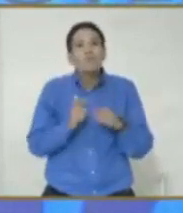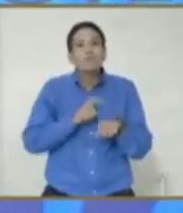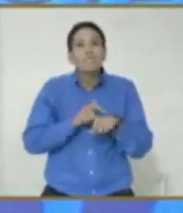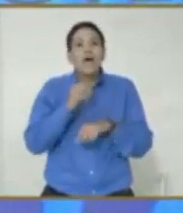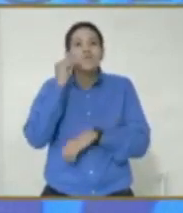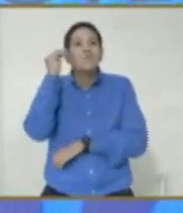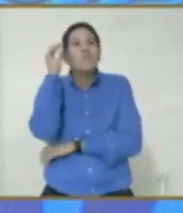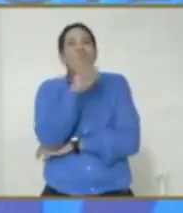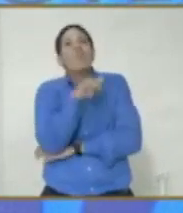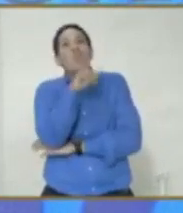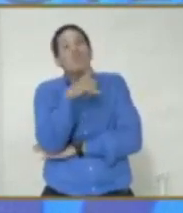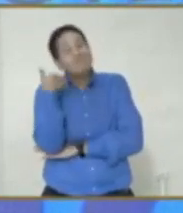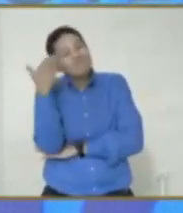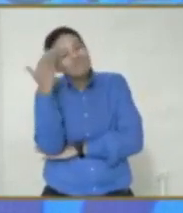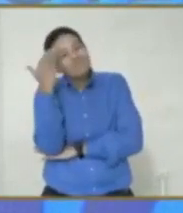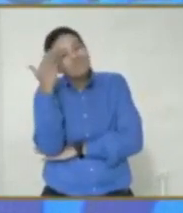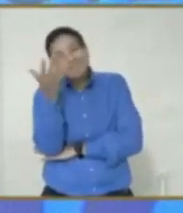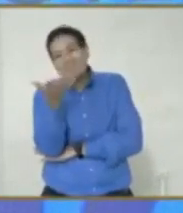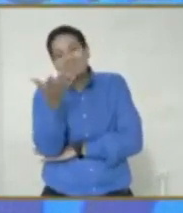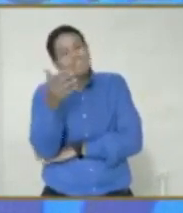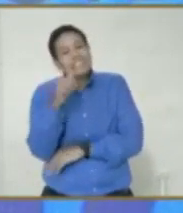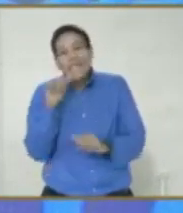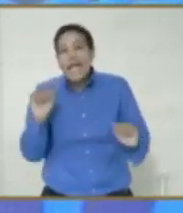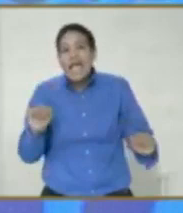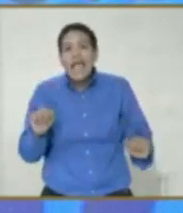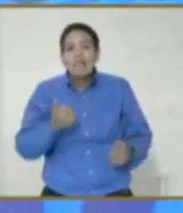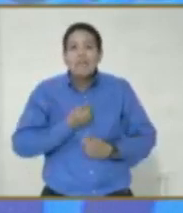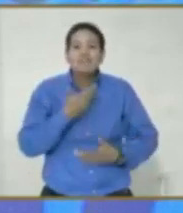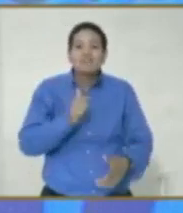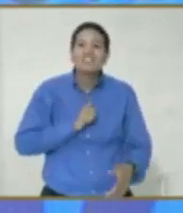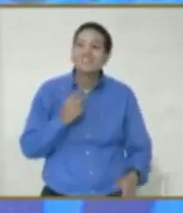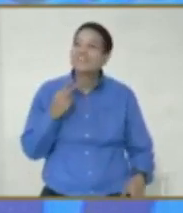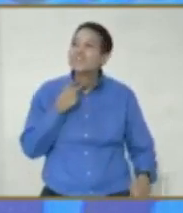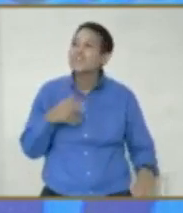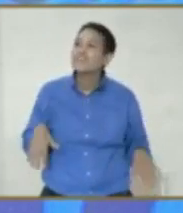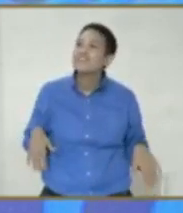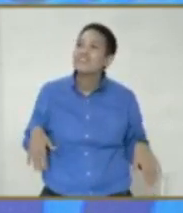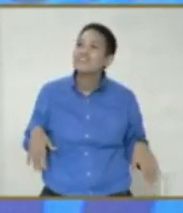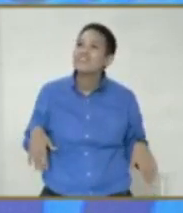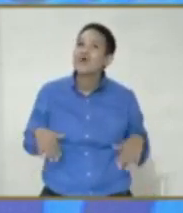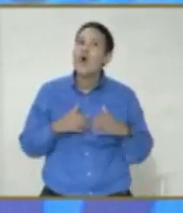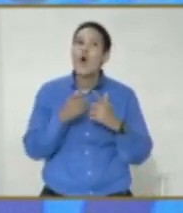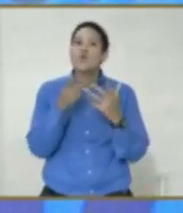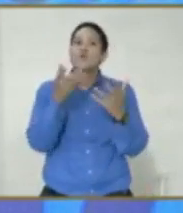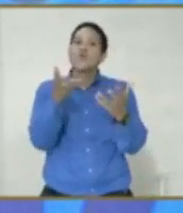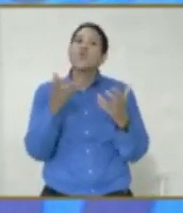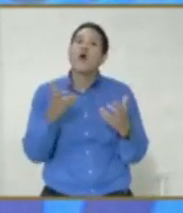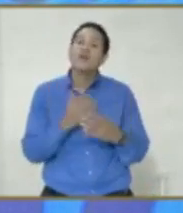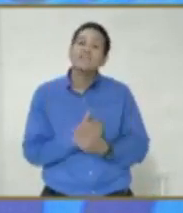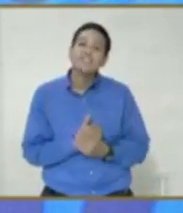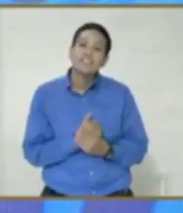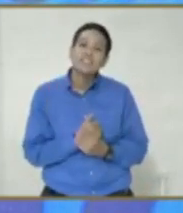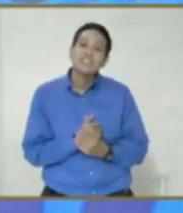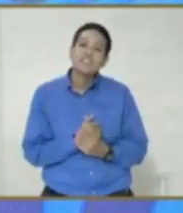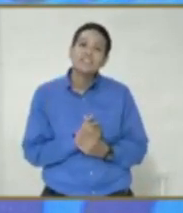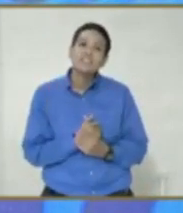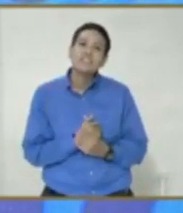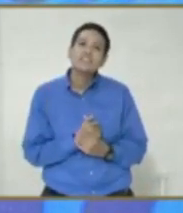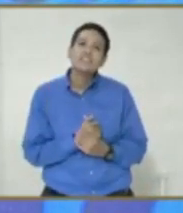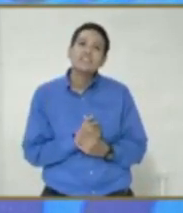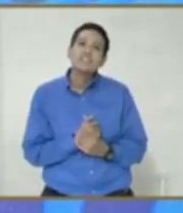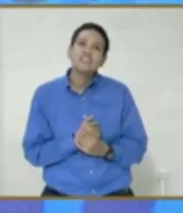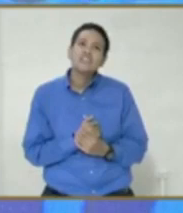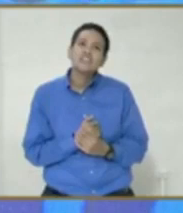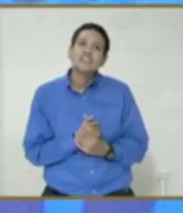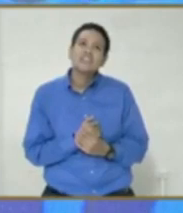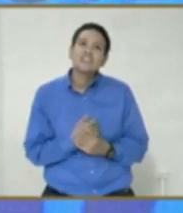home, not being able to express yourself in the way you are to. But let us see if we